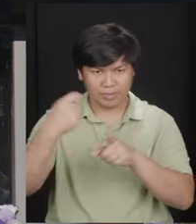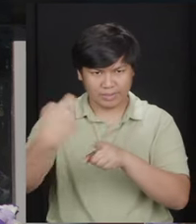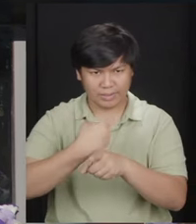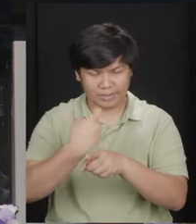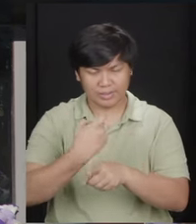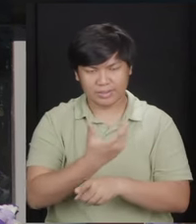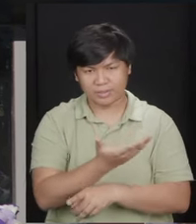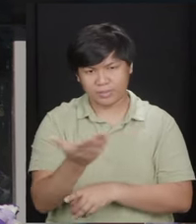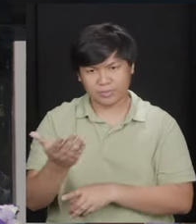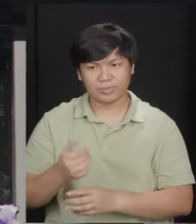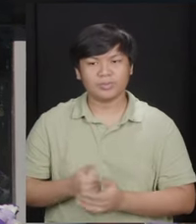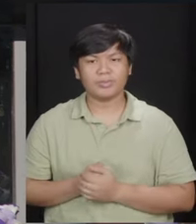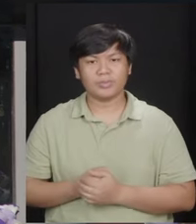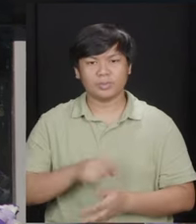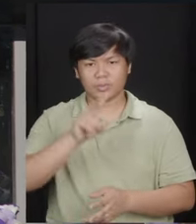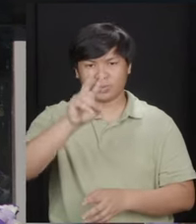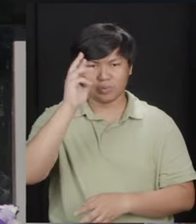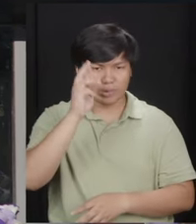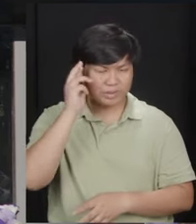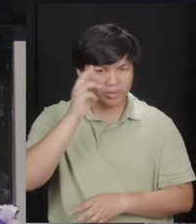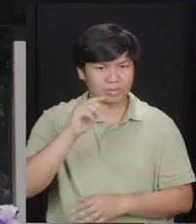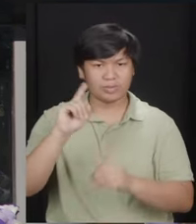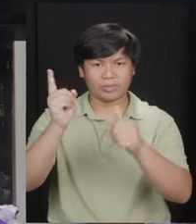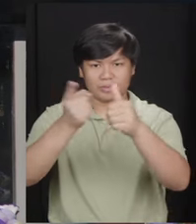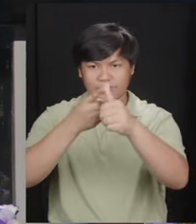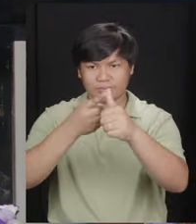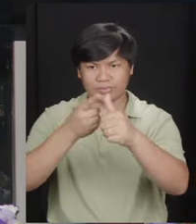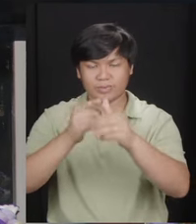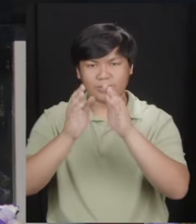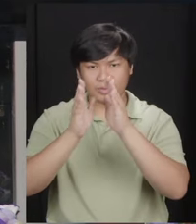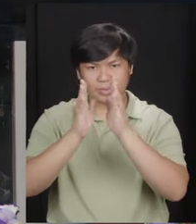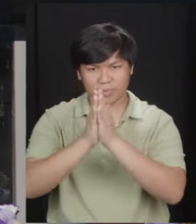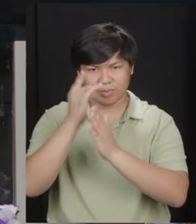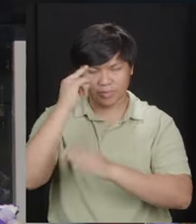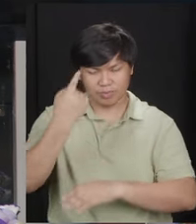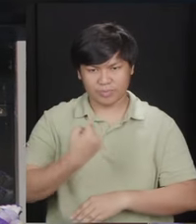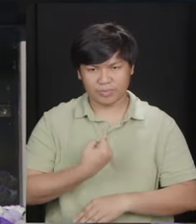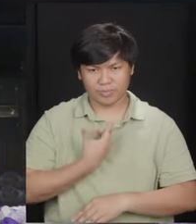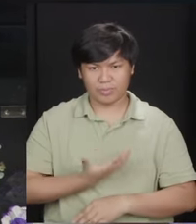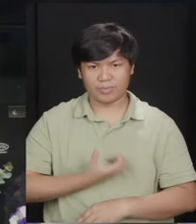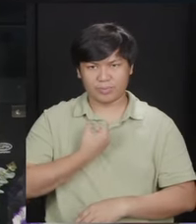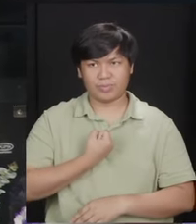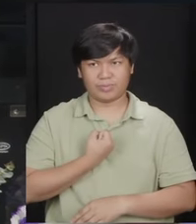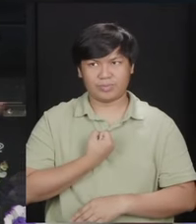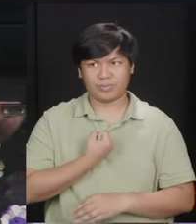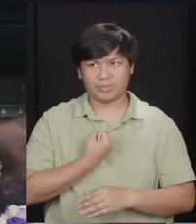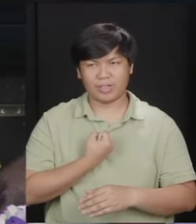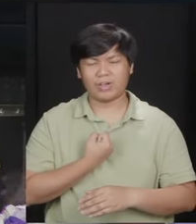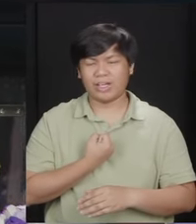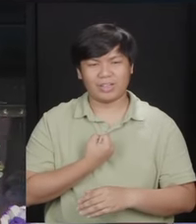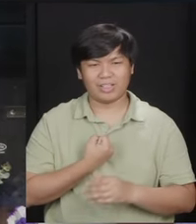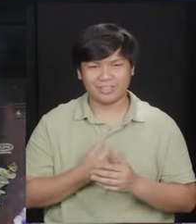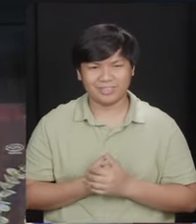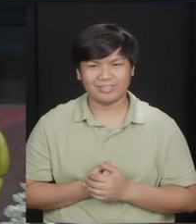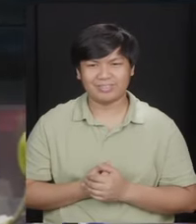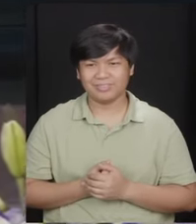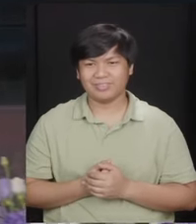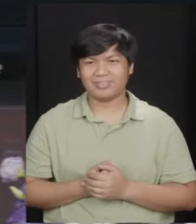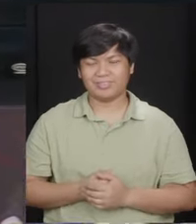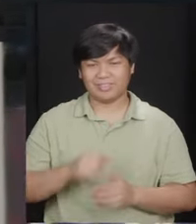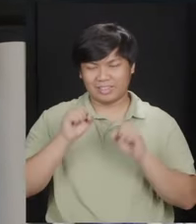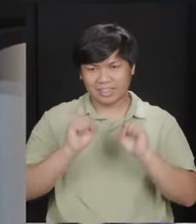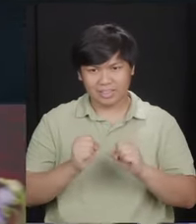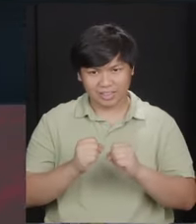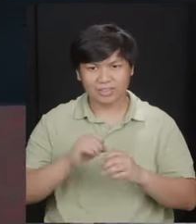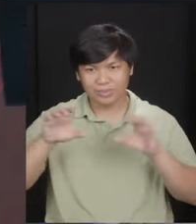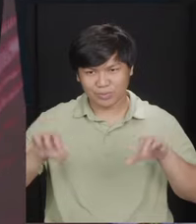mistreat you. There are two reasons you pray. One, you pray for yourself. Why? Because look at this. Can you really do